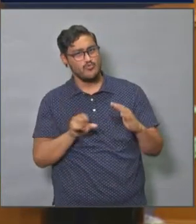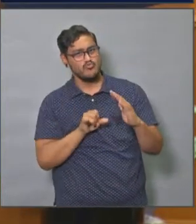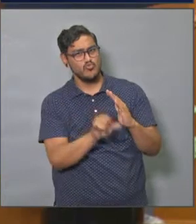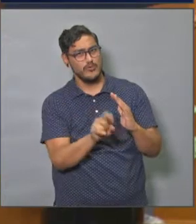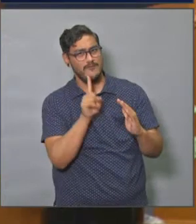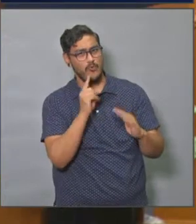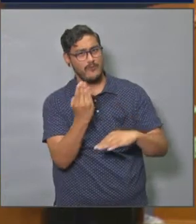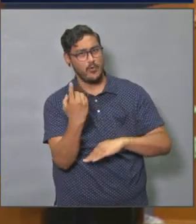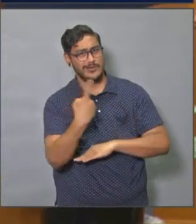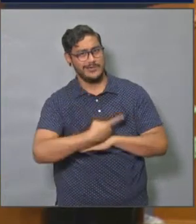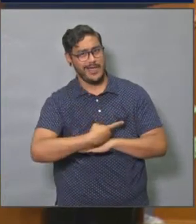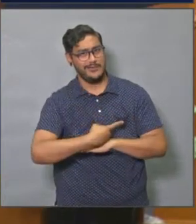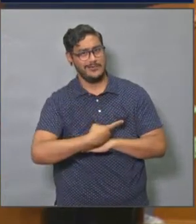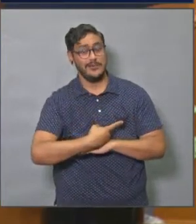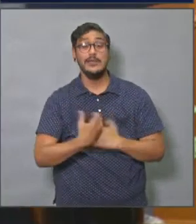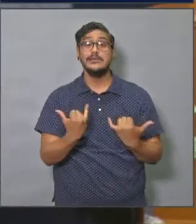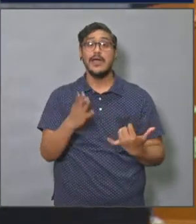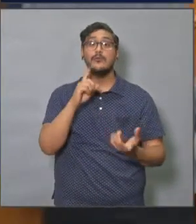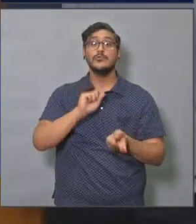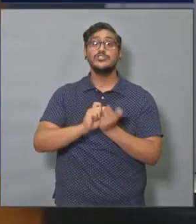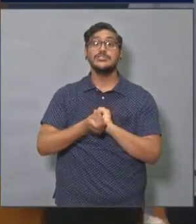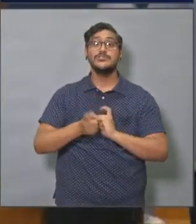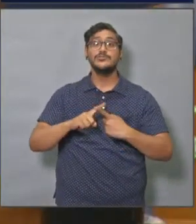move to remarks in Spanish.